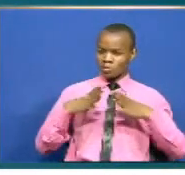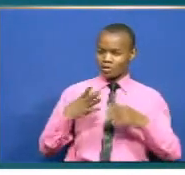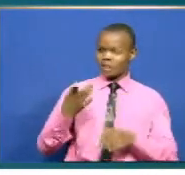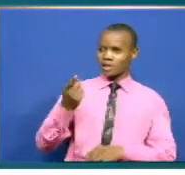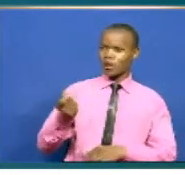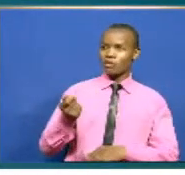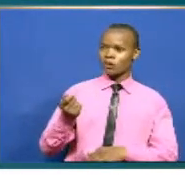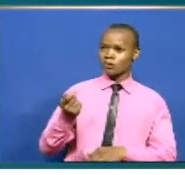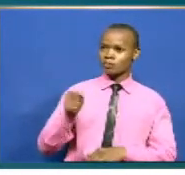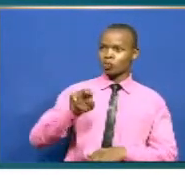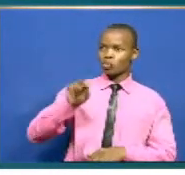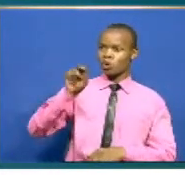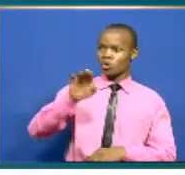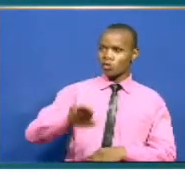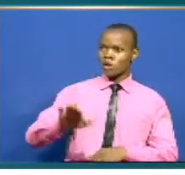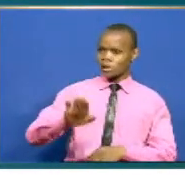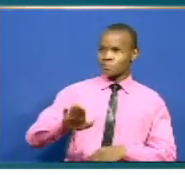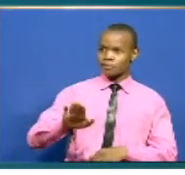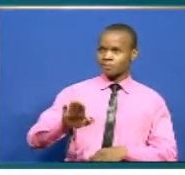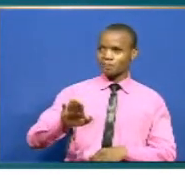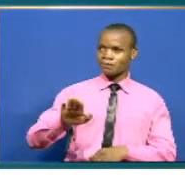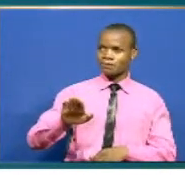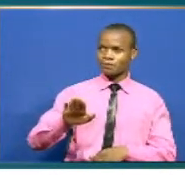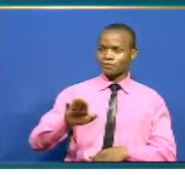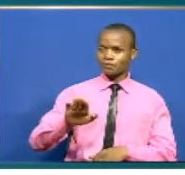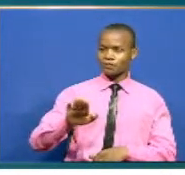sparsely populated, mm-hmm. and therefore,